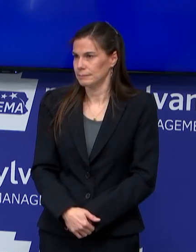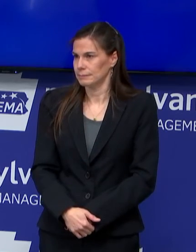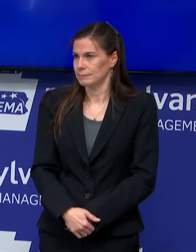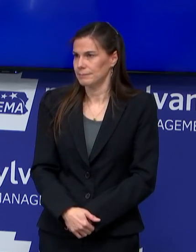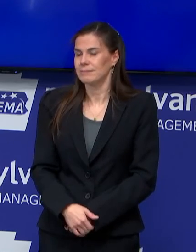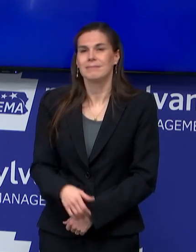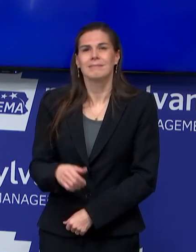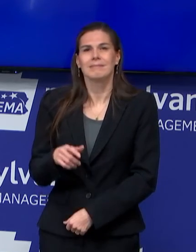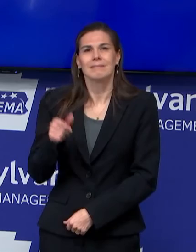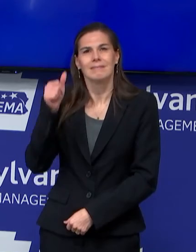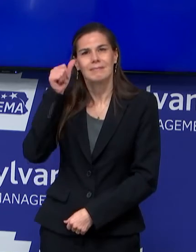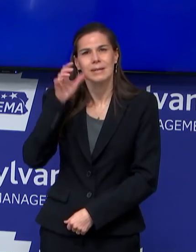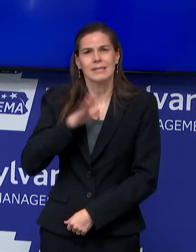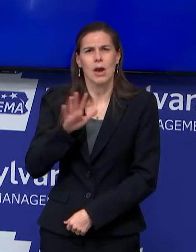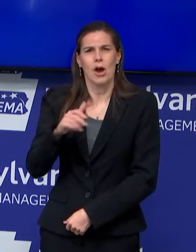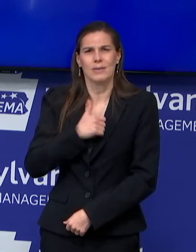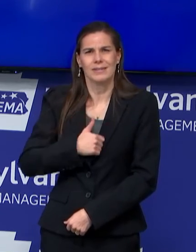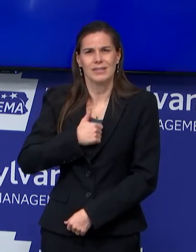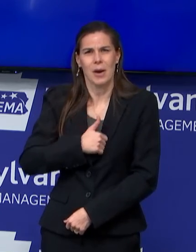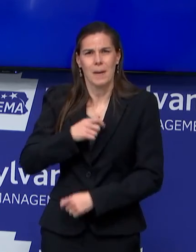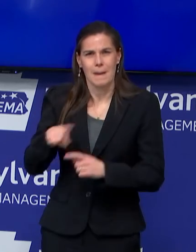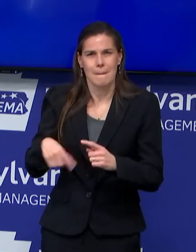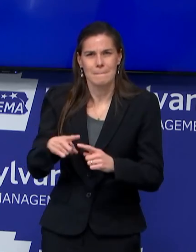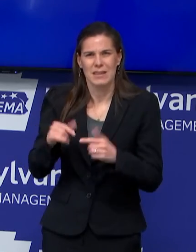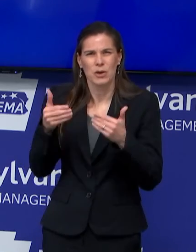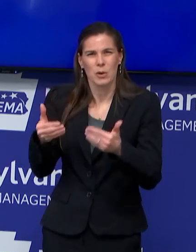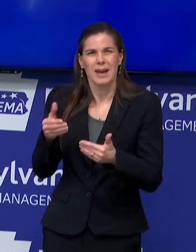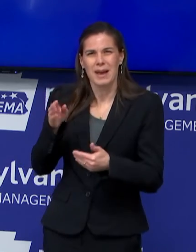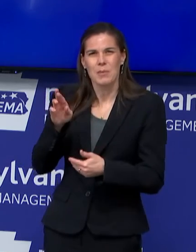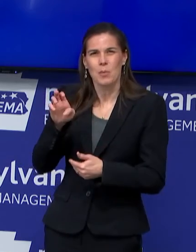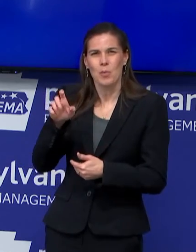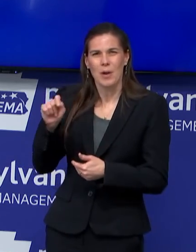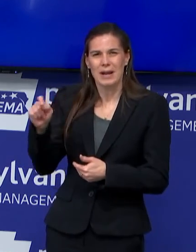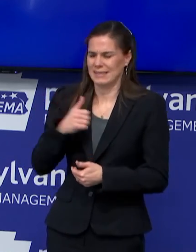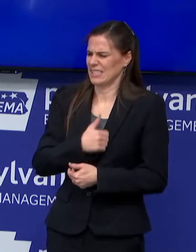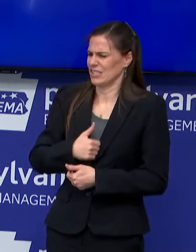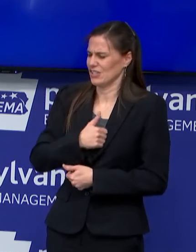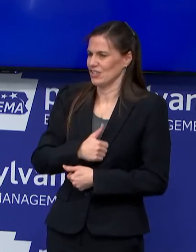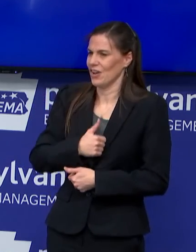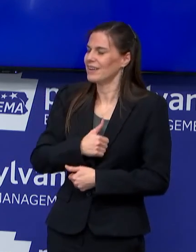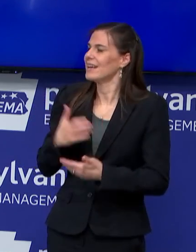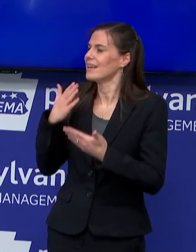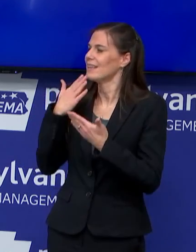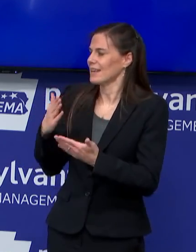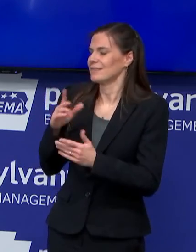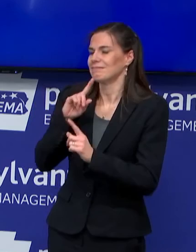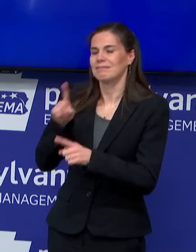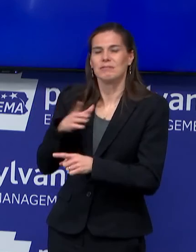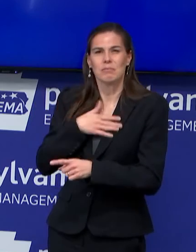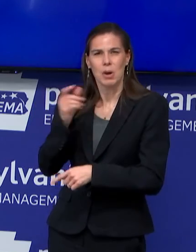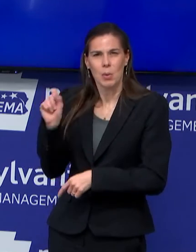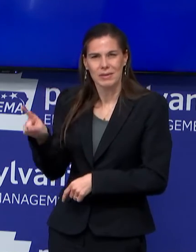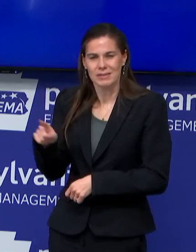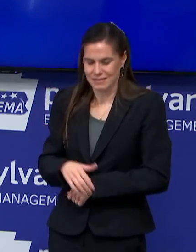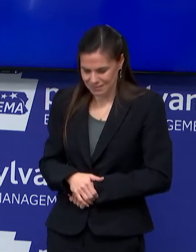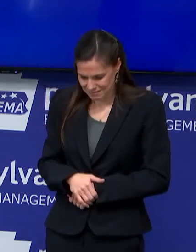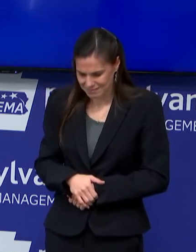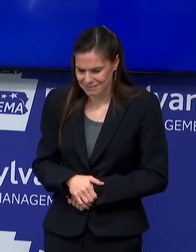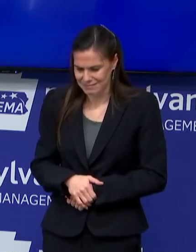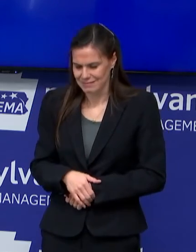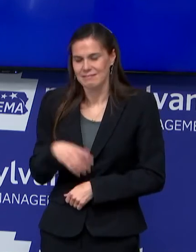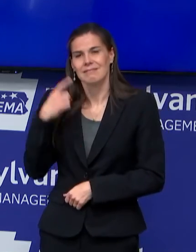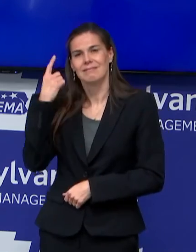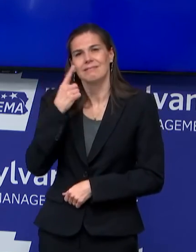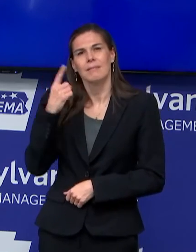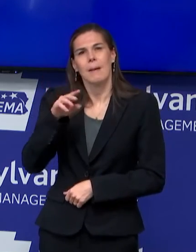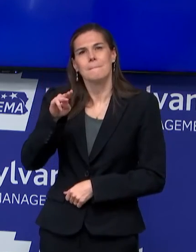Okay. Oh, sorry about that. That's good. You should be good now, Brett. Okay, sorry. And I was just saying thanks for taking my question. I wanted to ask about mass